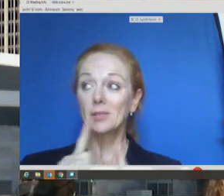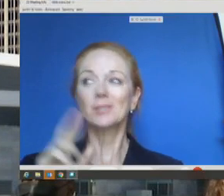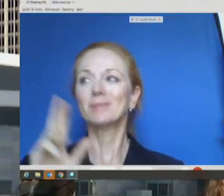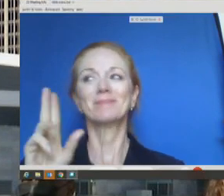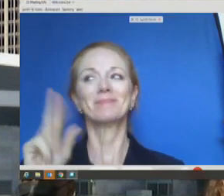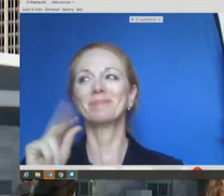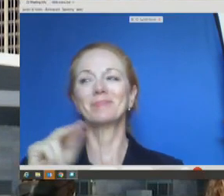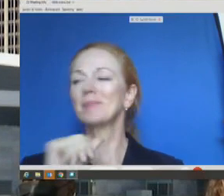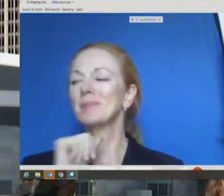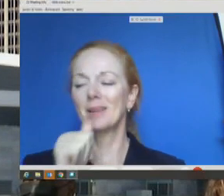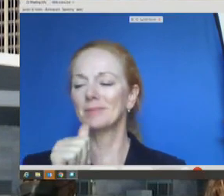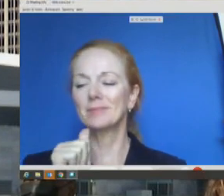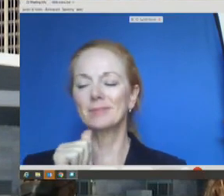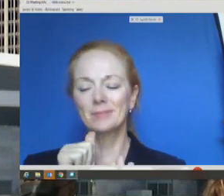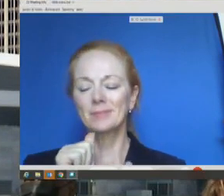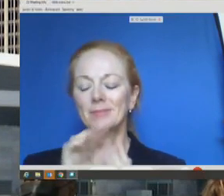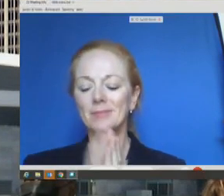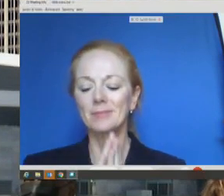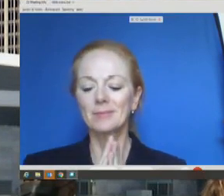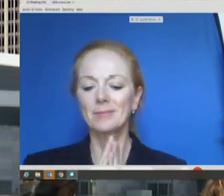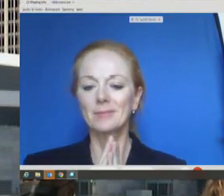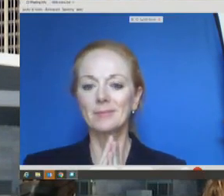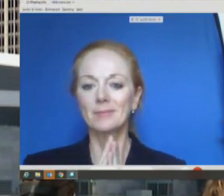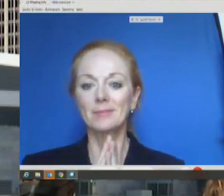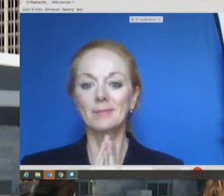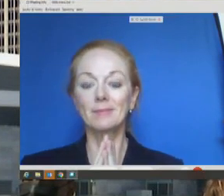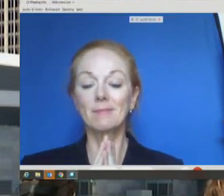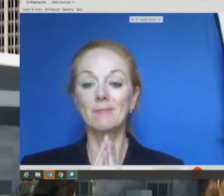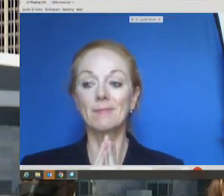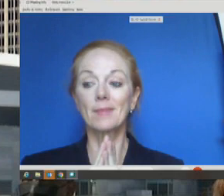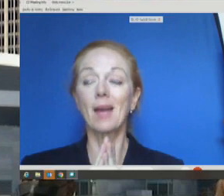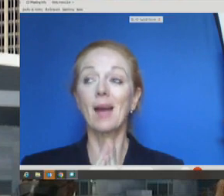hired here who resigned from other departments in